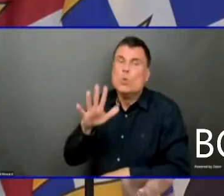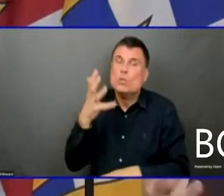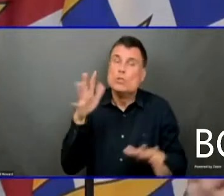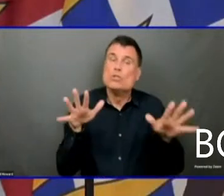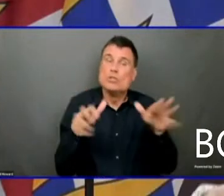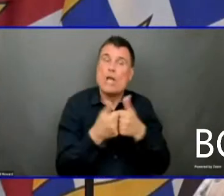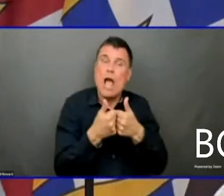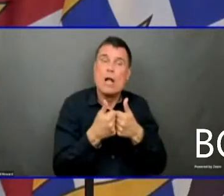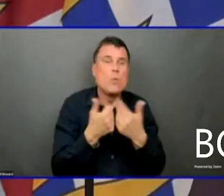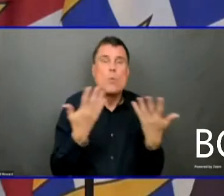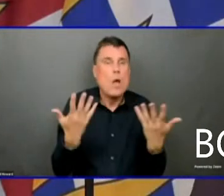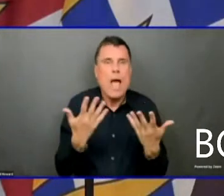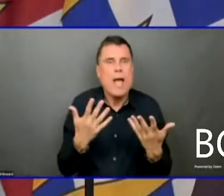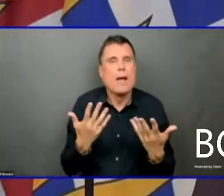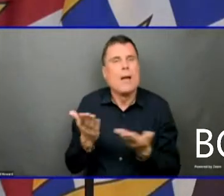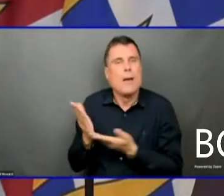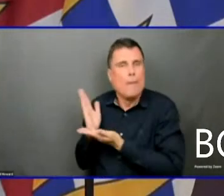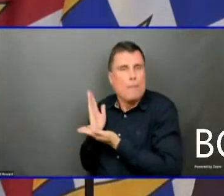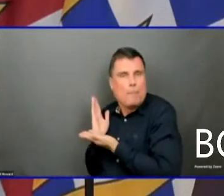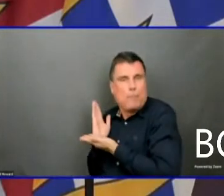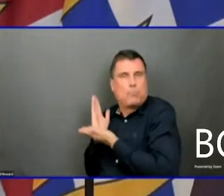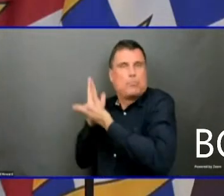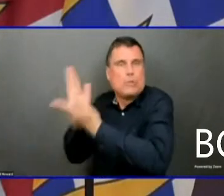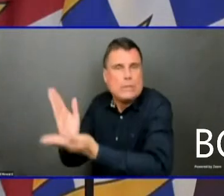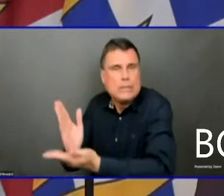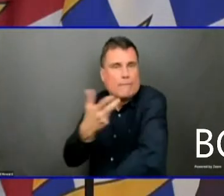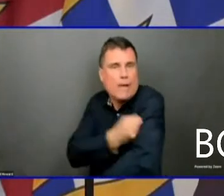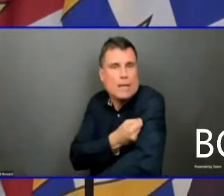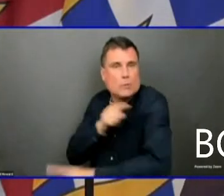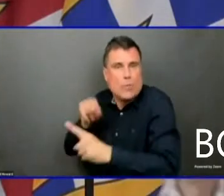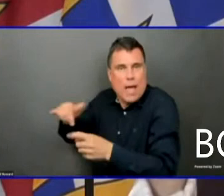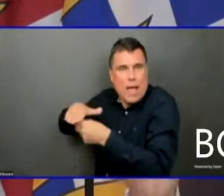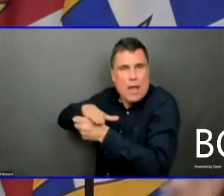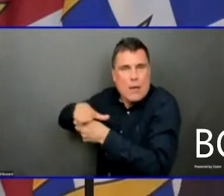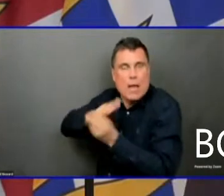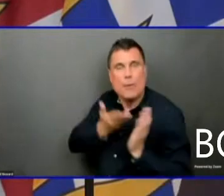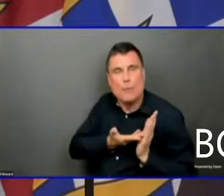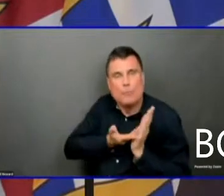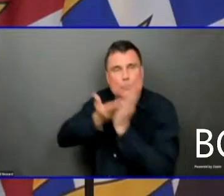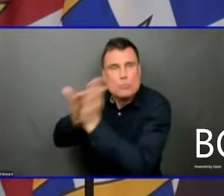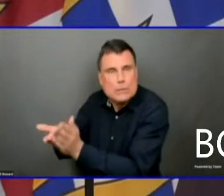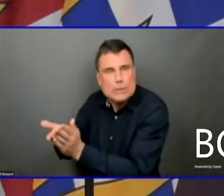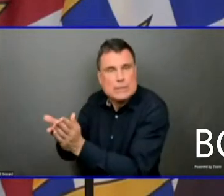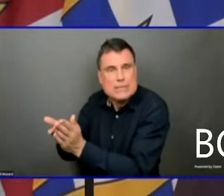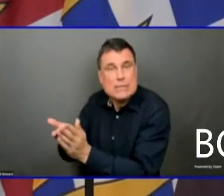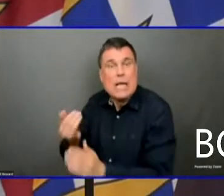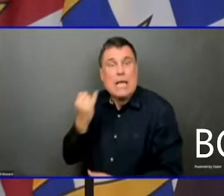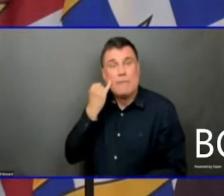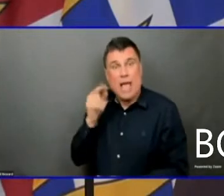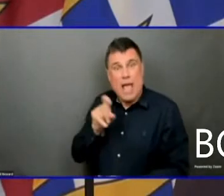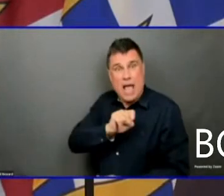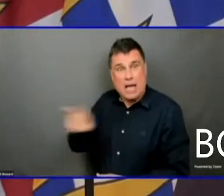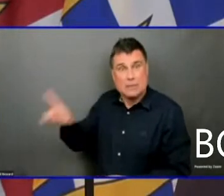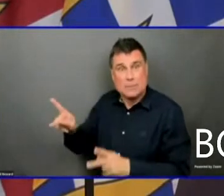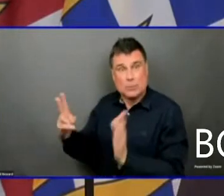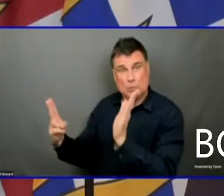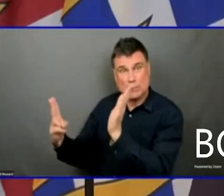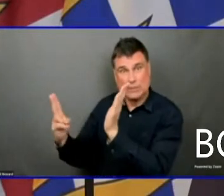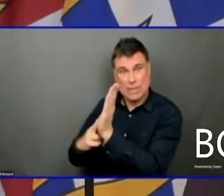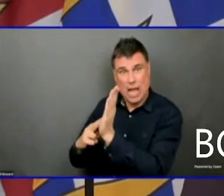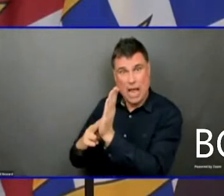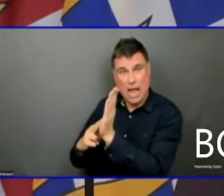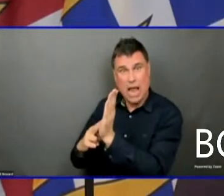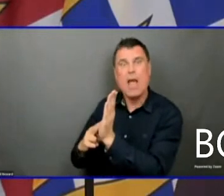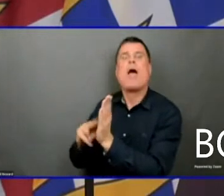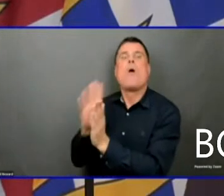now focusing on people registering and then supporting them to get to one of the mass clinics. But we are also looking at